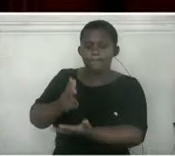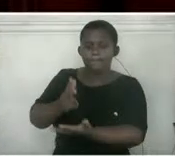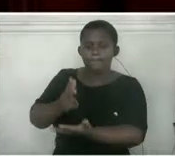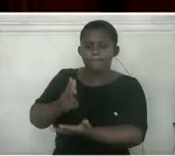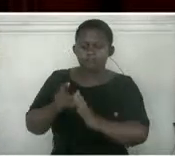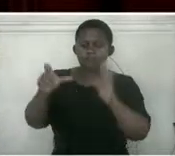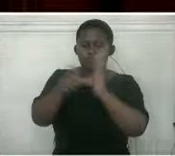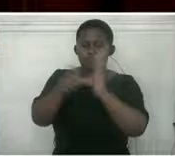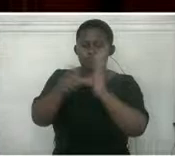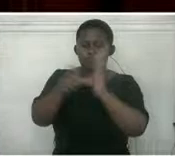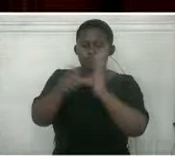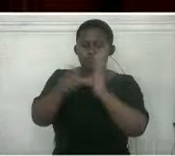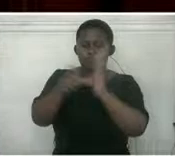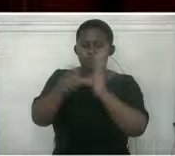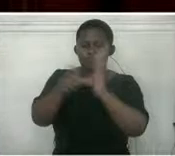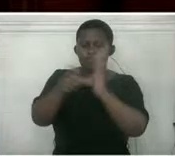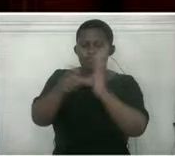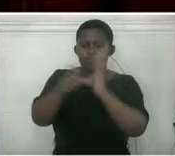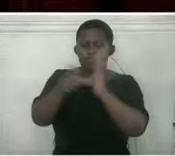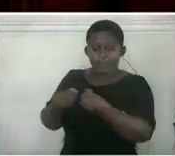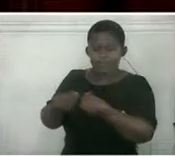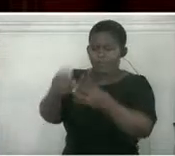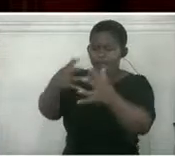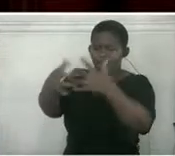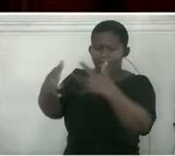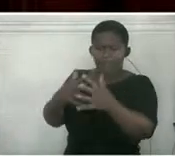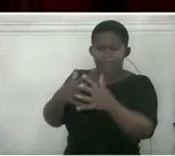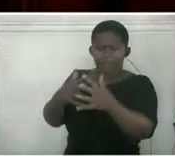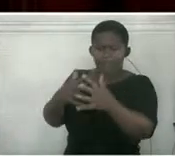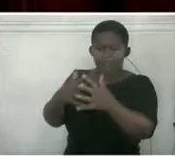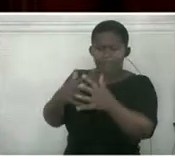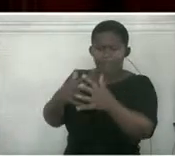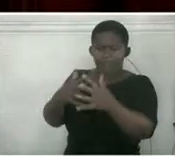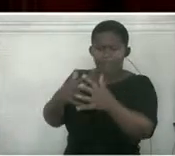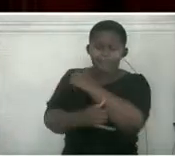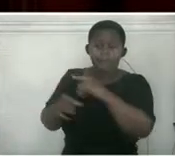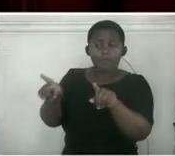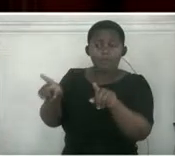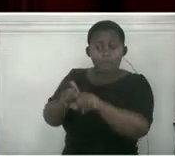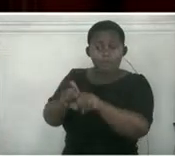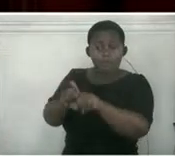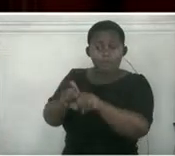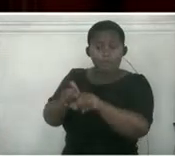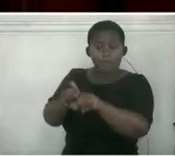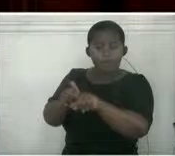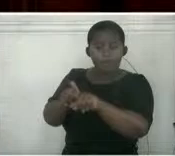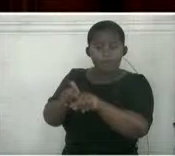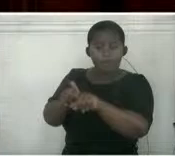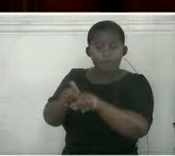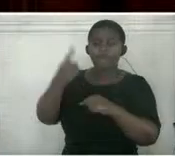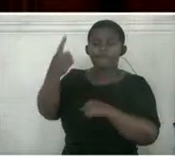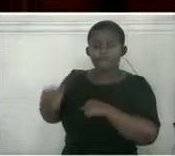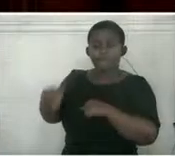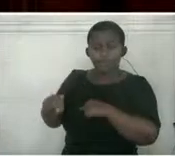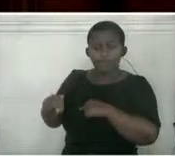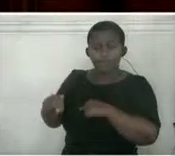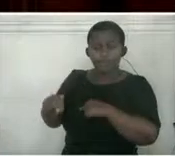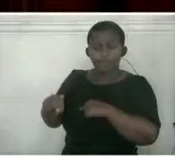very important asset for any country as it acts as a conduit for global